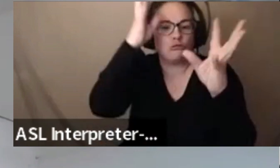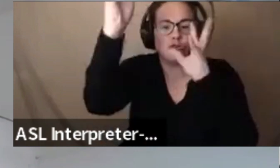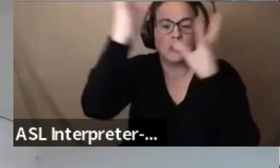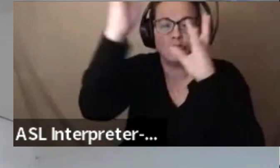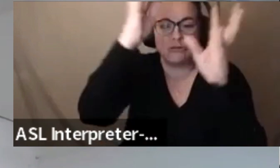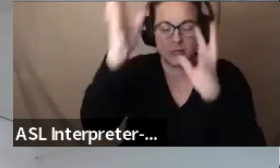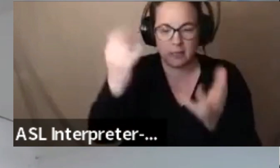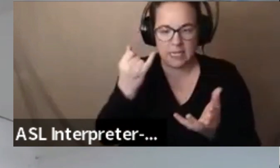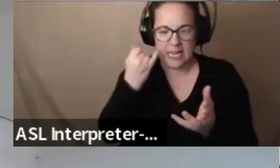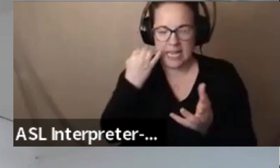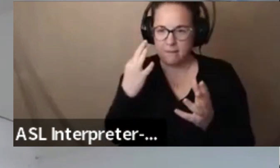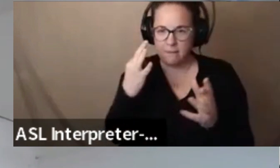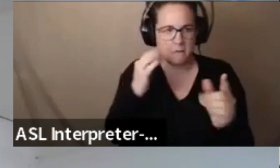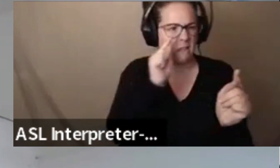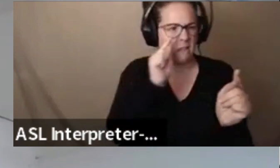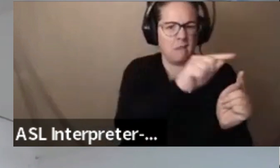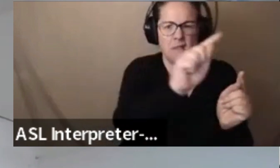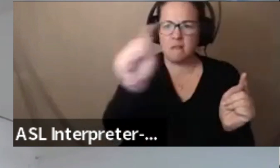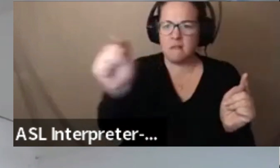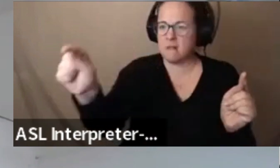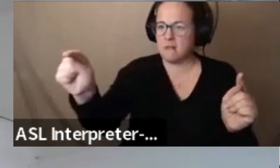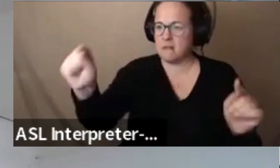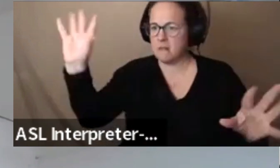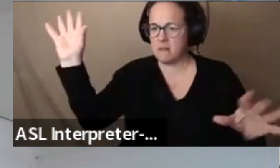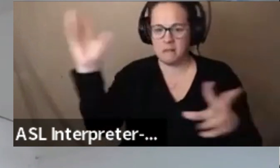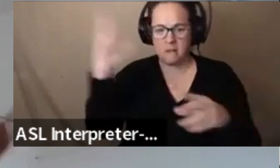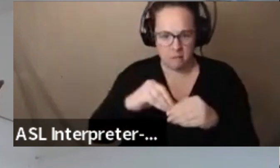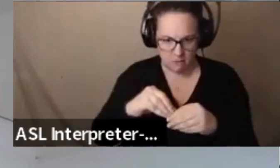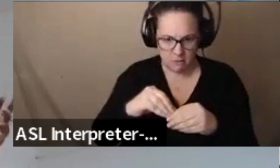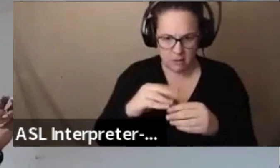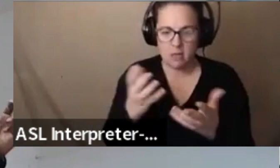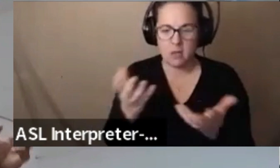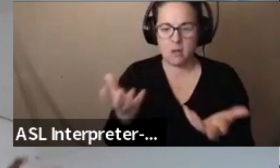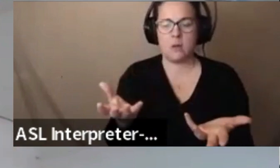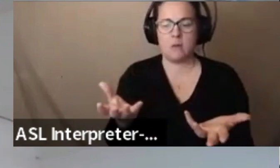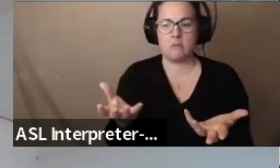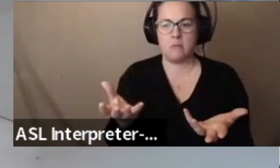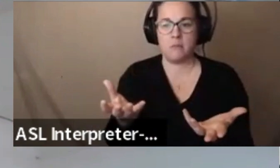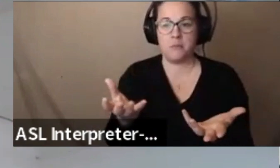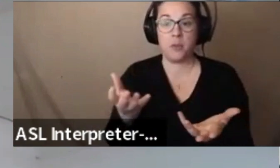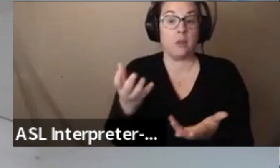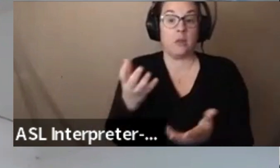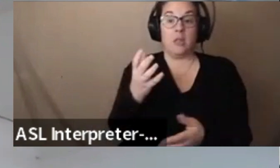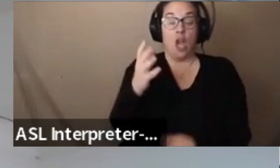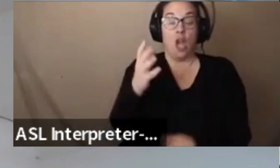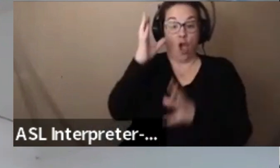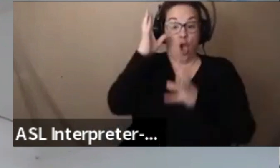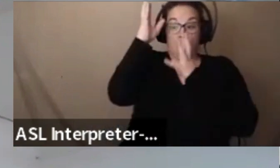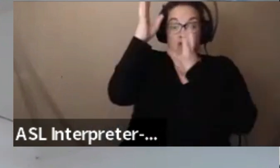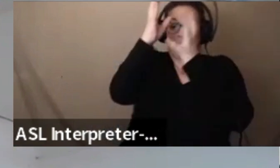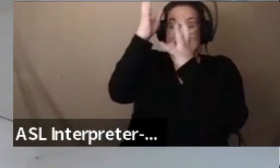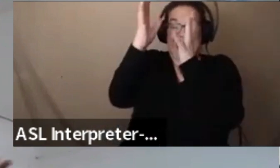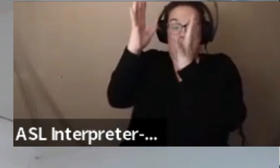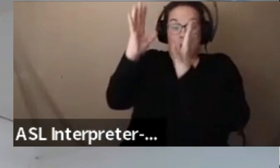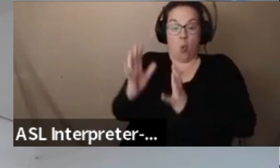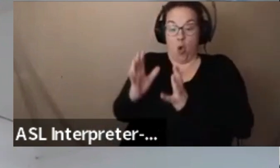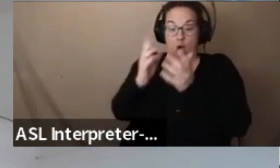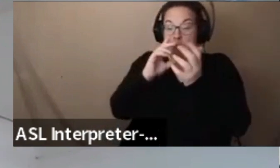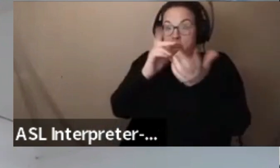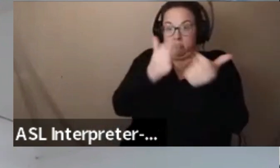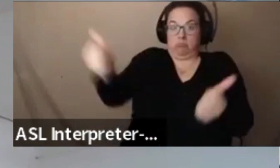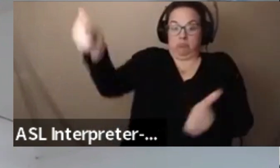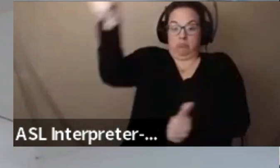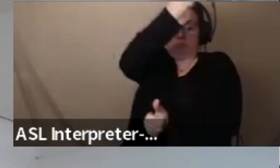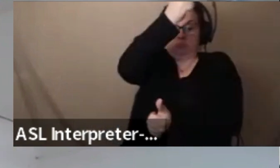world, it's almost a consensus that the creator was trans. And that's always there, or